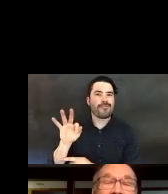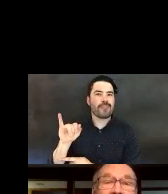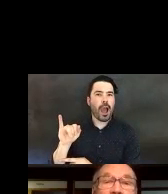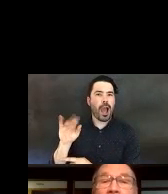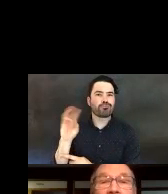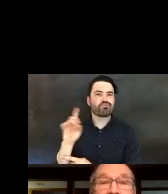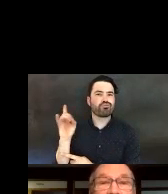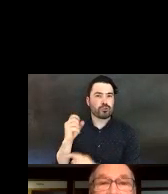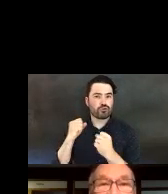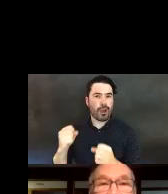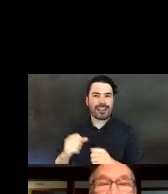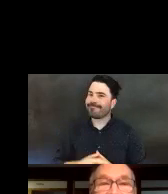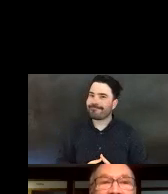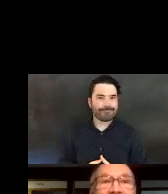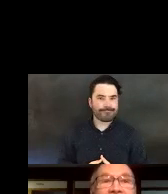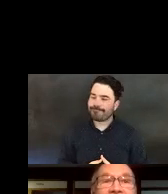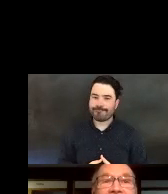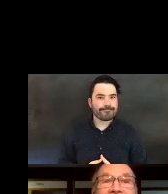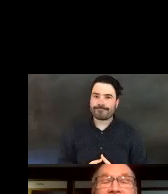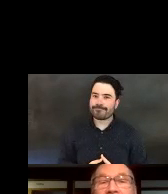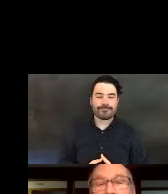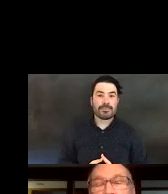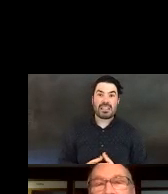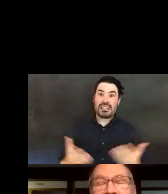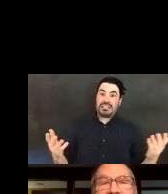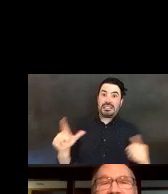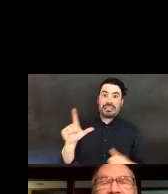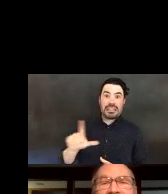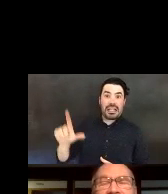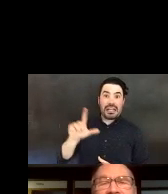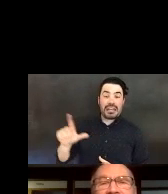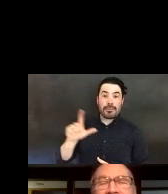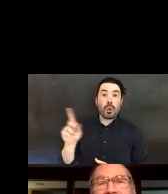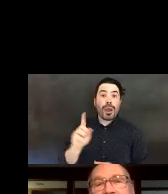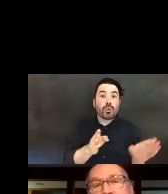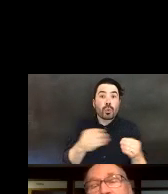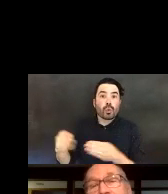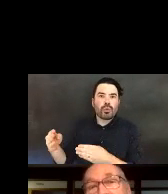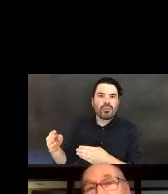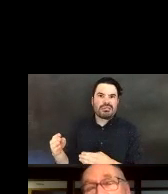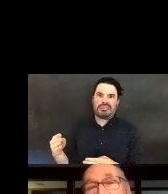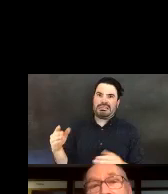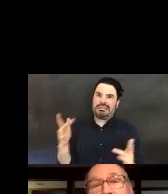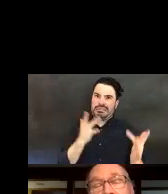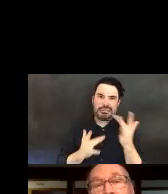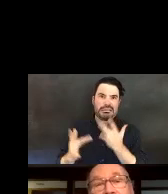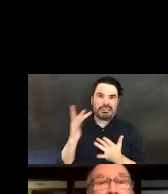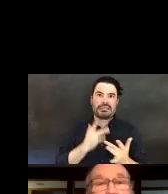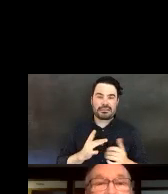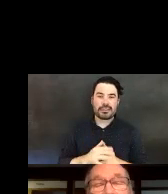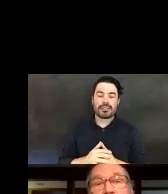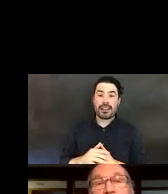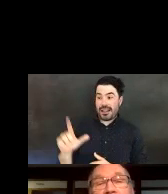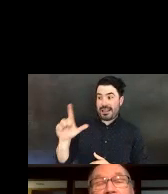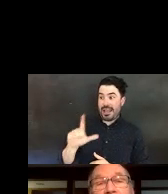our spaces are in short supply in the library, and our library is considered a